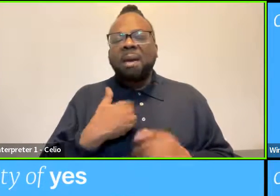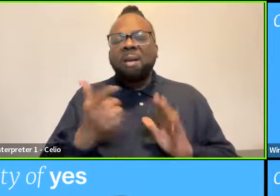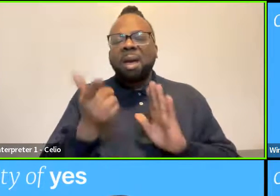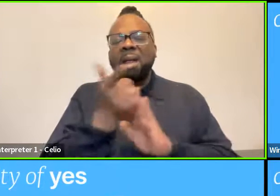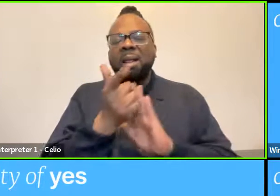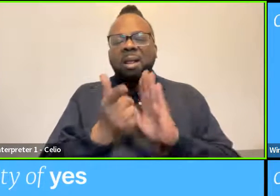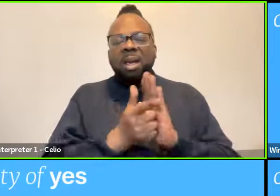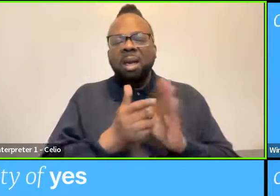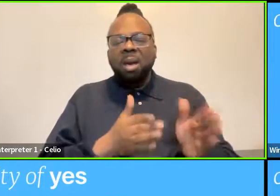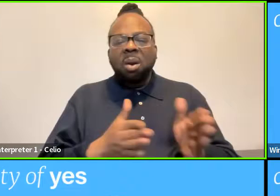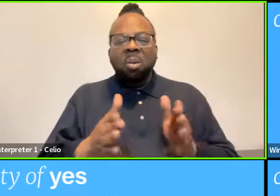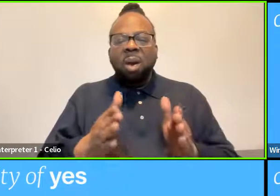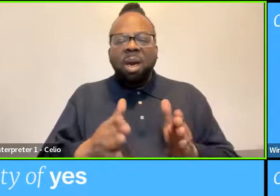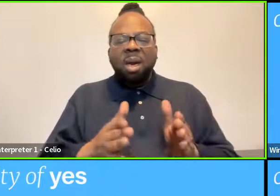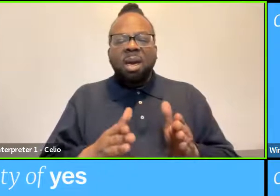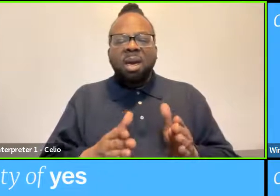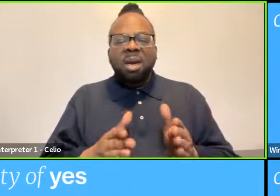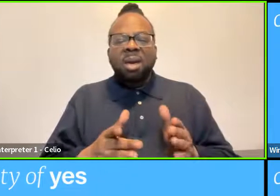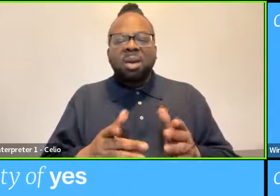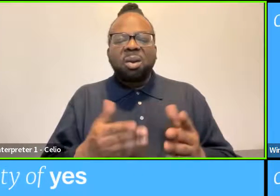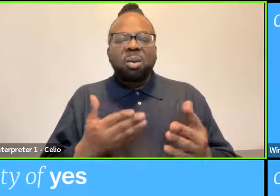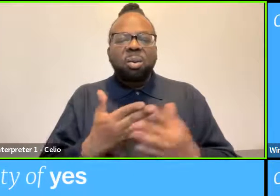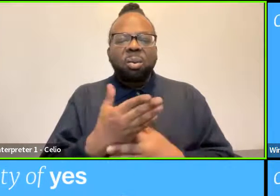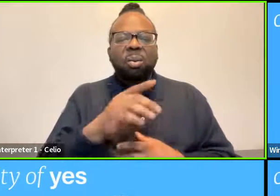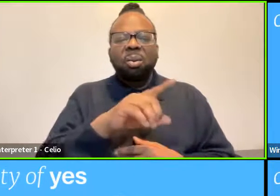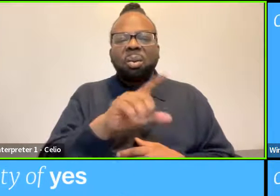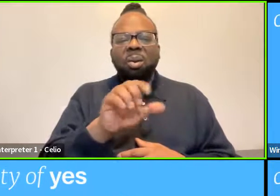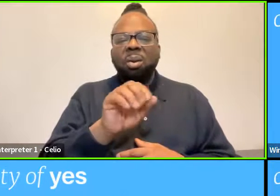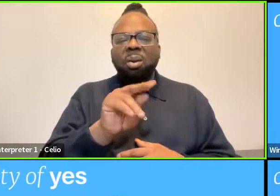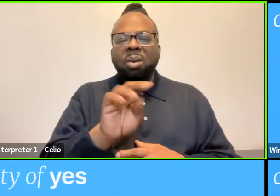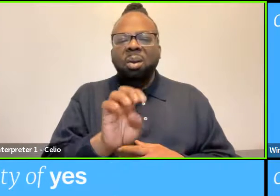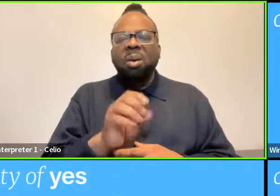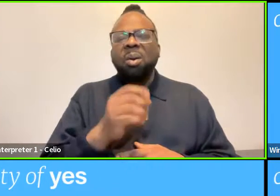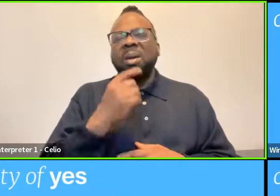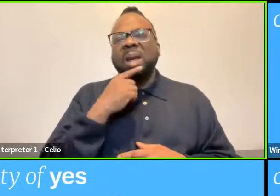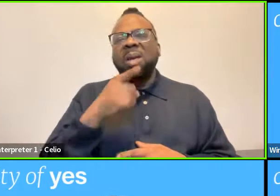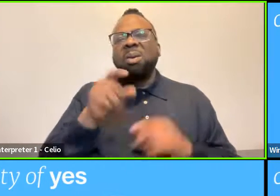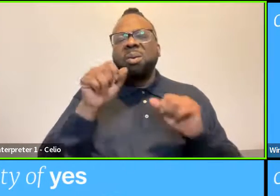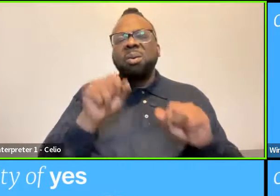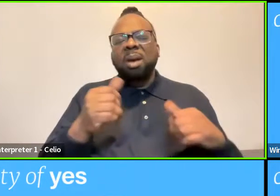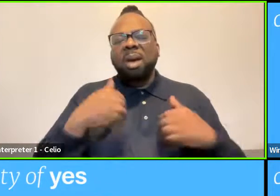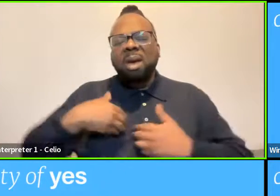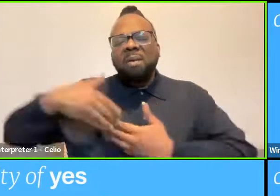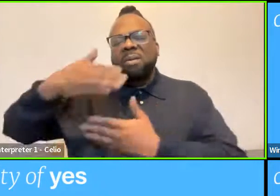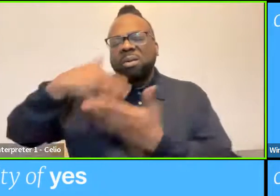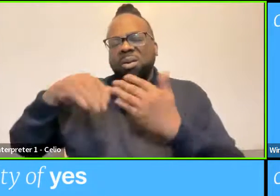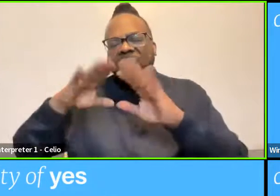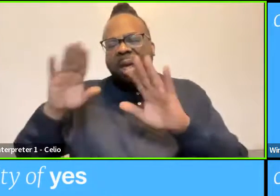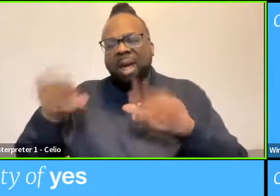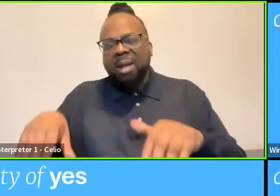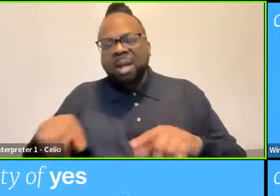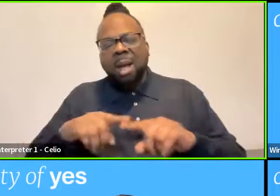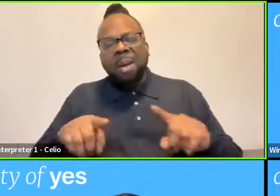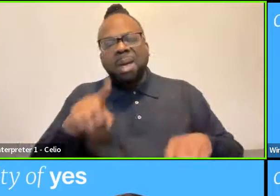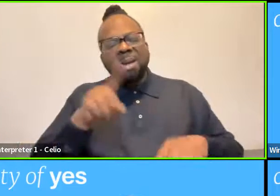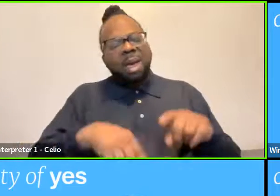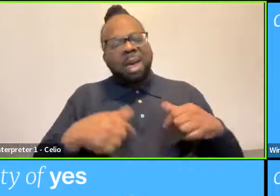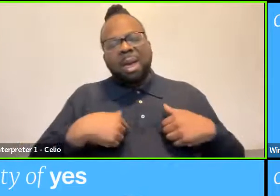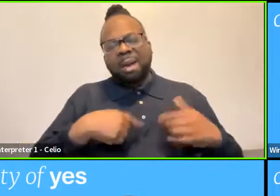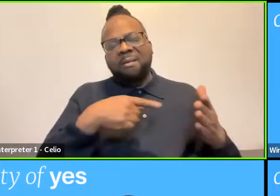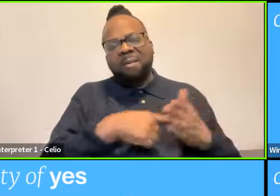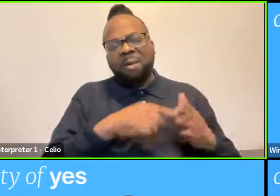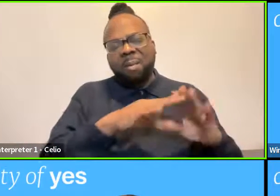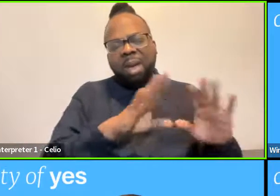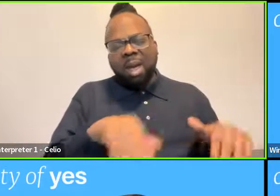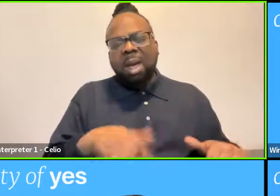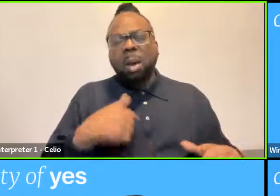us regulatorily through the zoning to say things like, you can do social housing here, but you can't do other forms of housing. But we're working